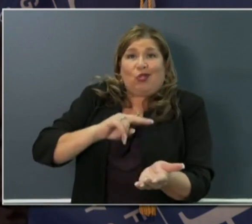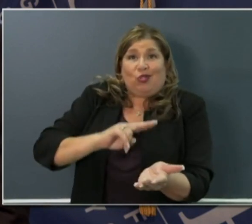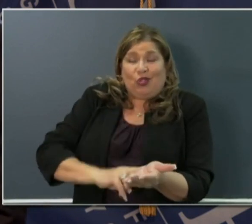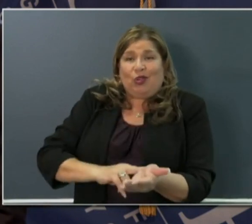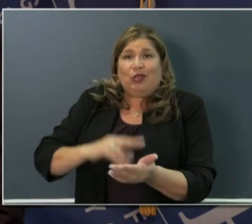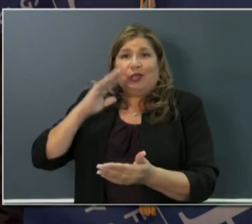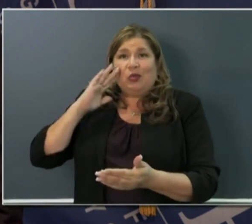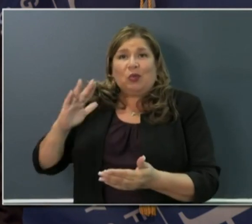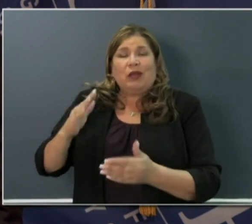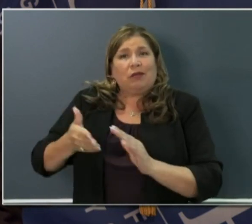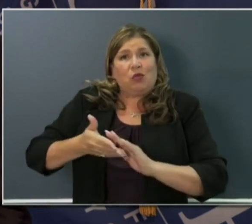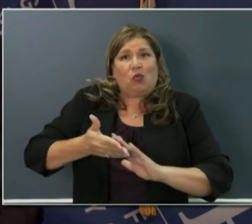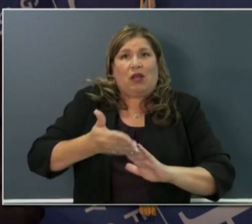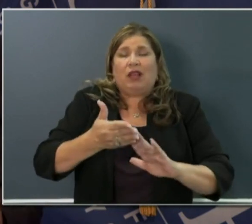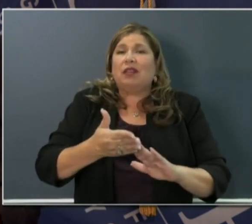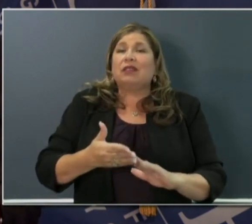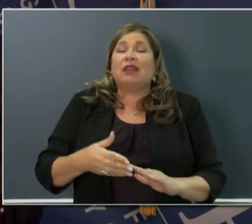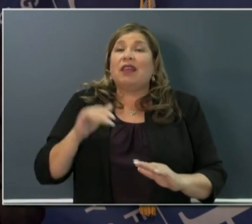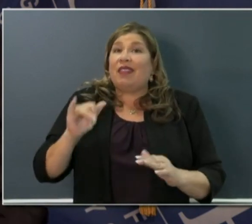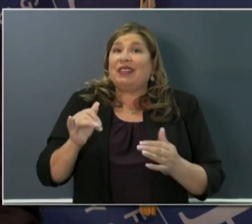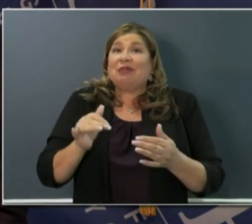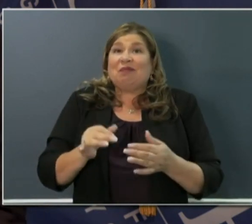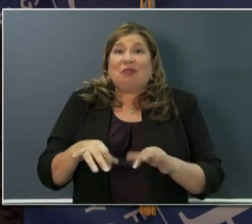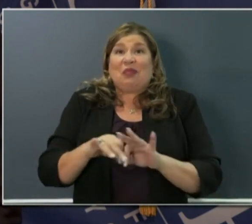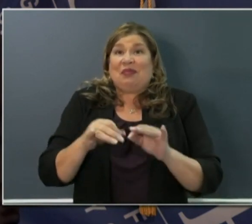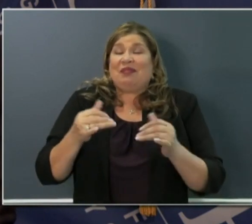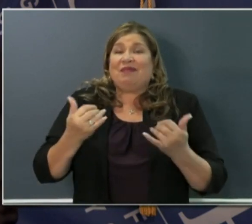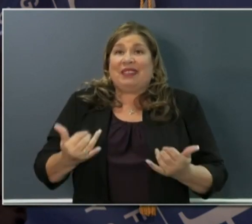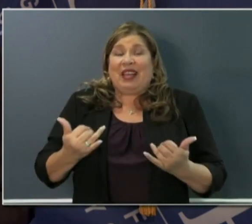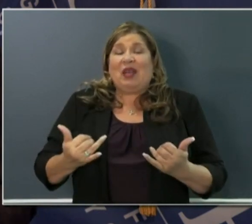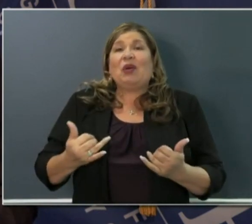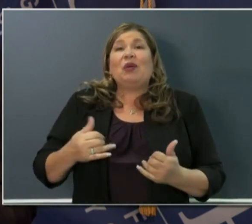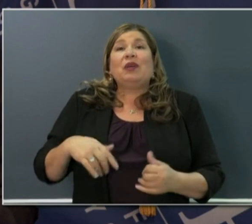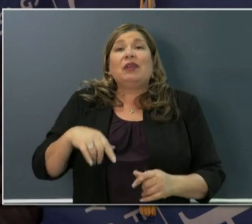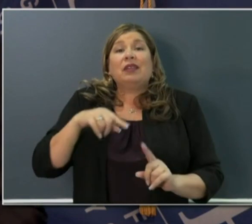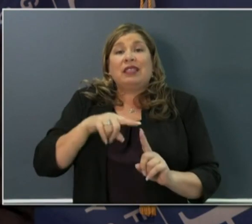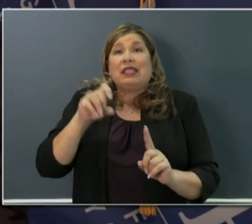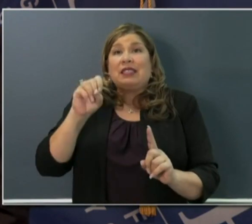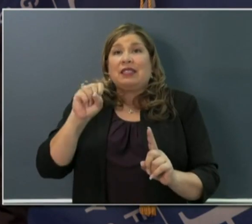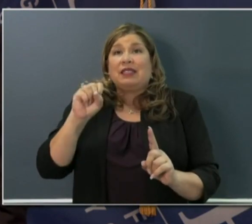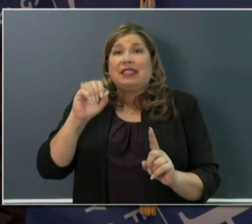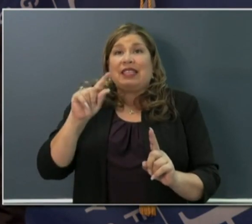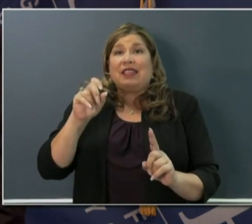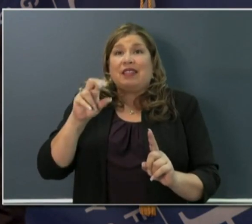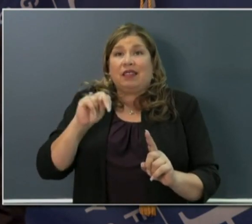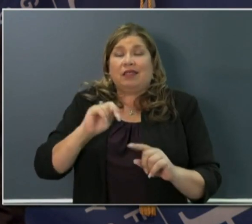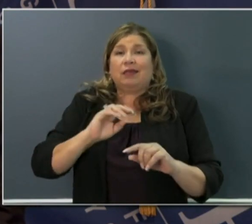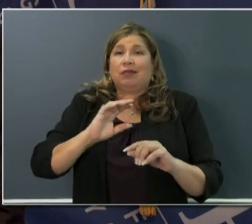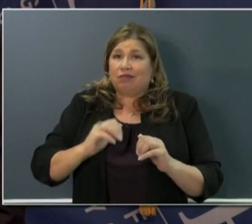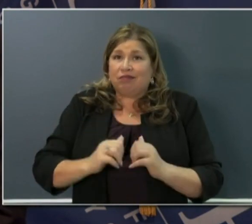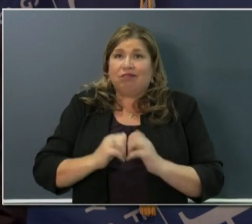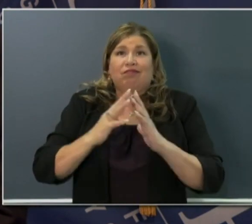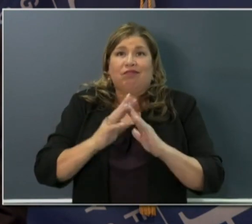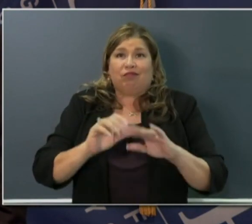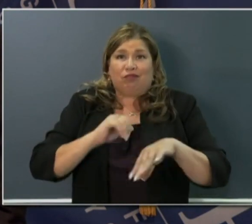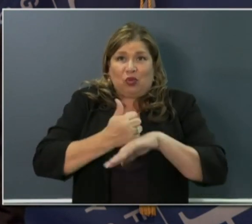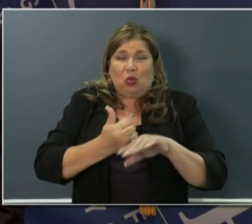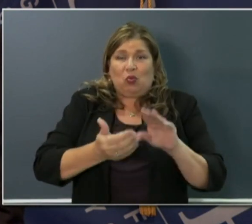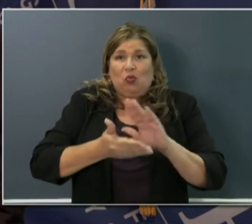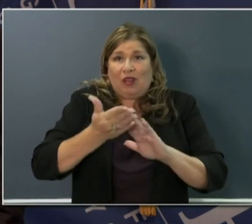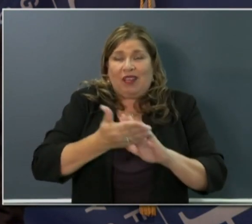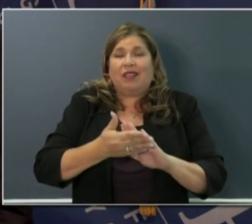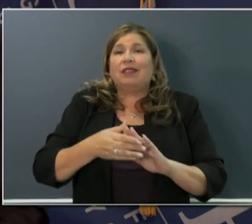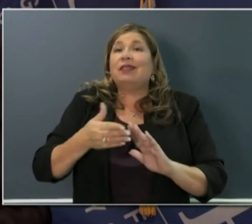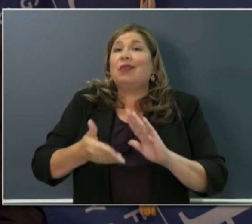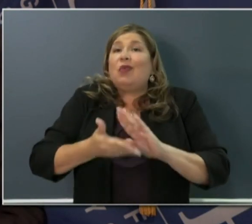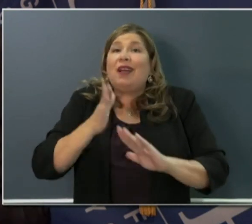significance of Seton today. It is being now staffed by the extraordinary heroes, our nurses and doctors,